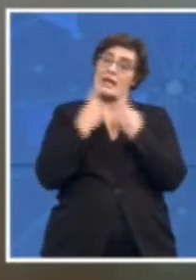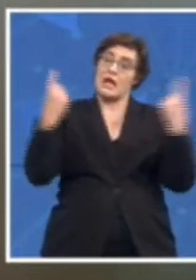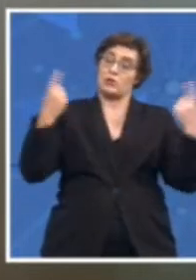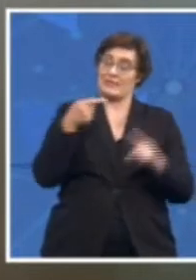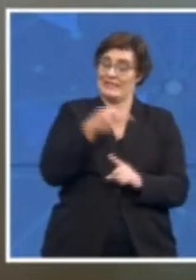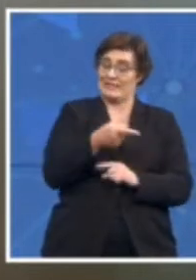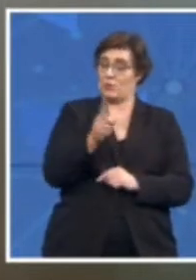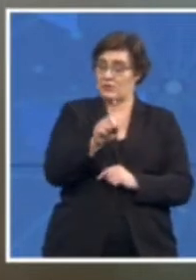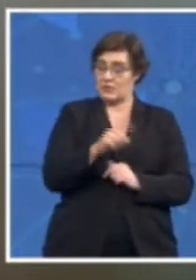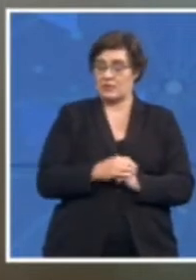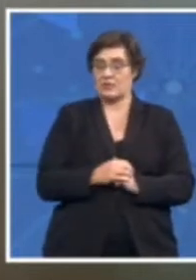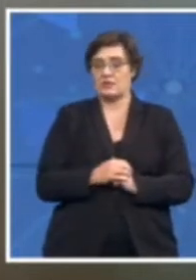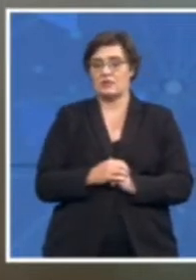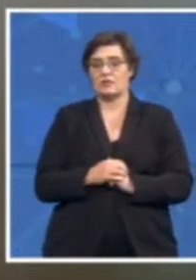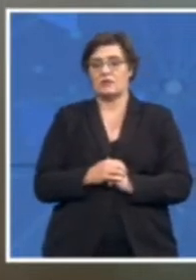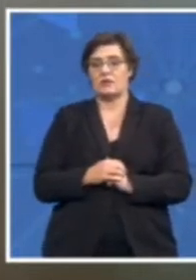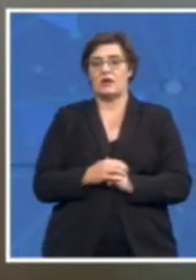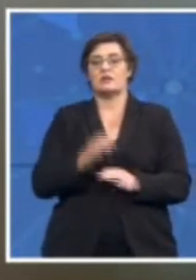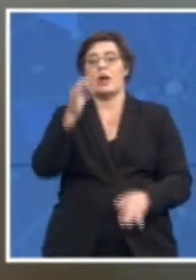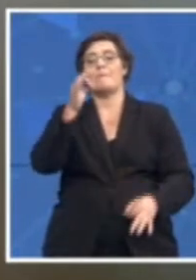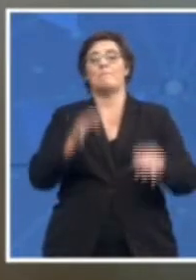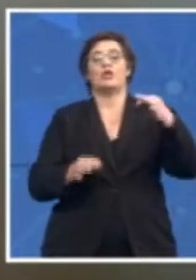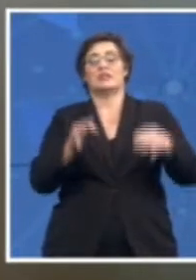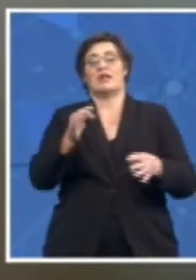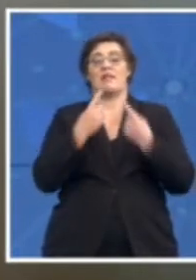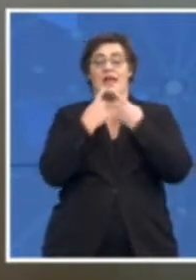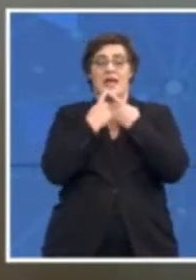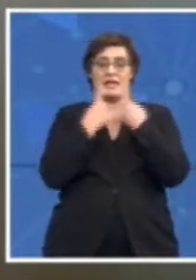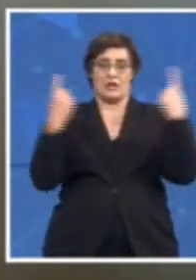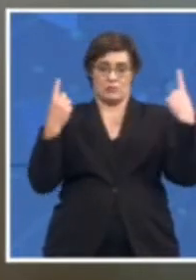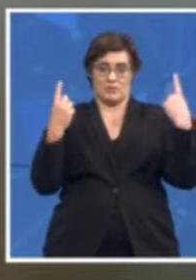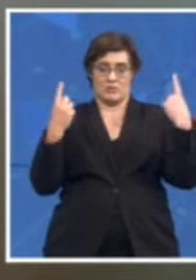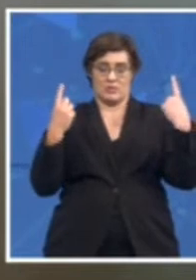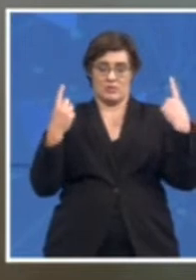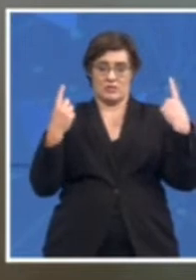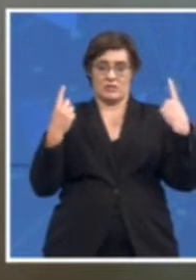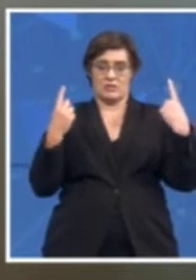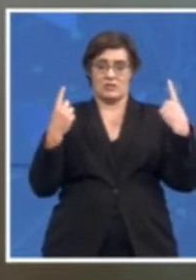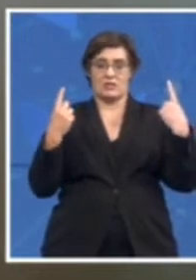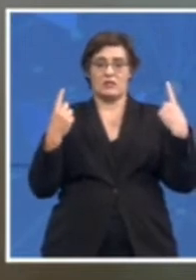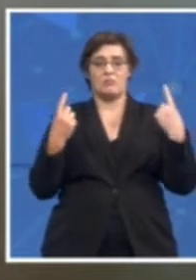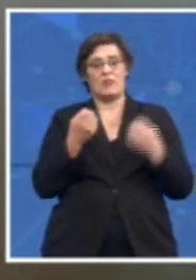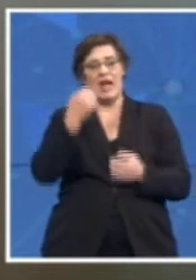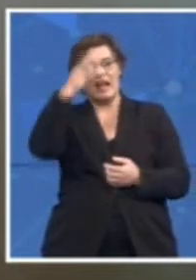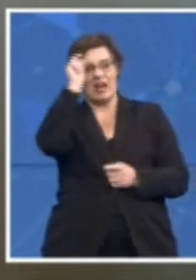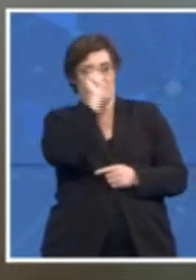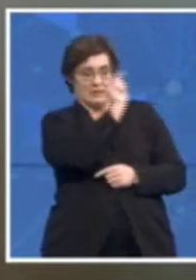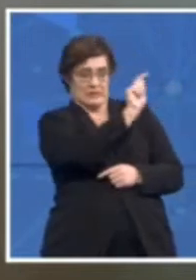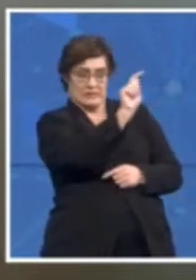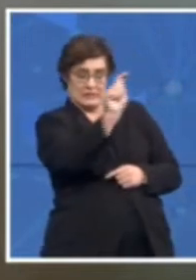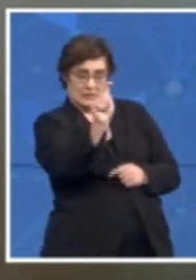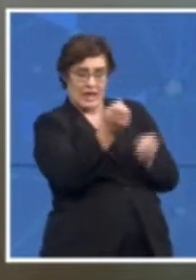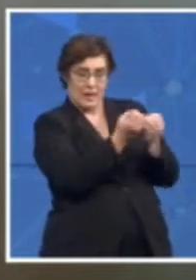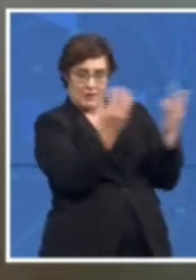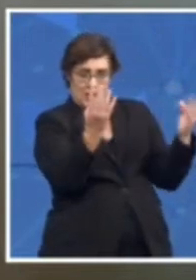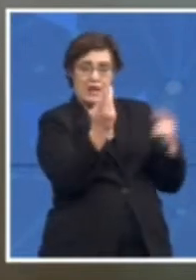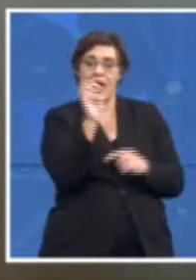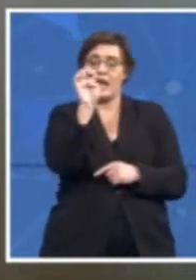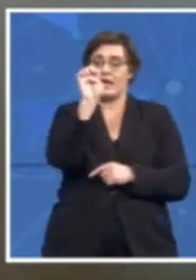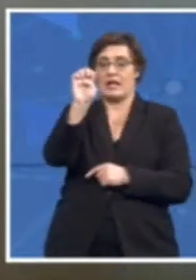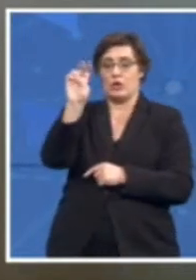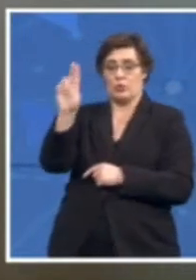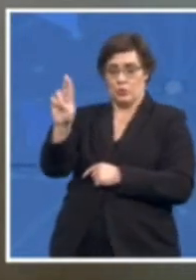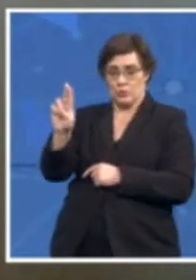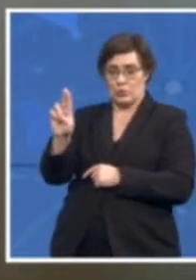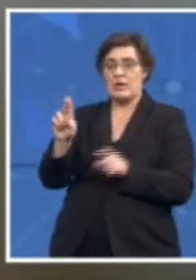political announcement between a number of governments, as well as the European Union and, of course, the South African government, to